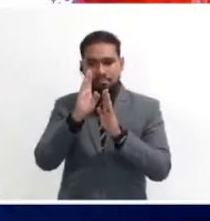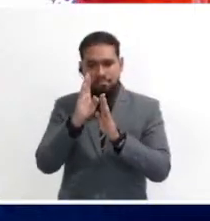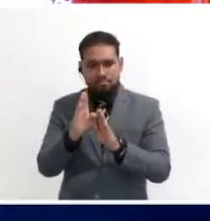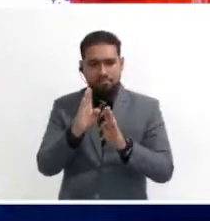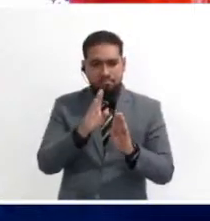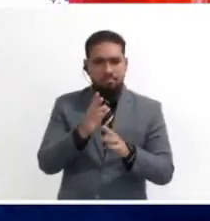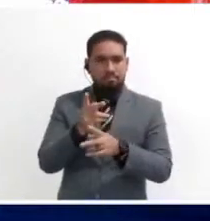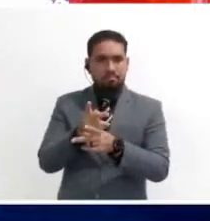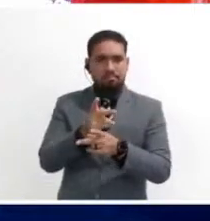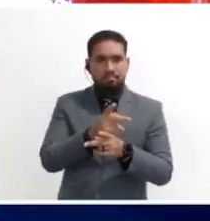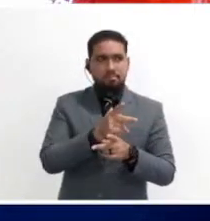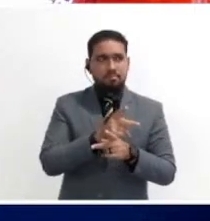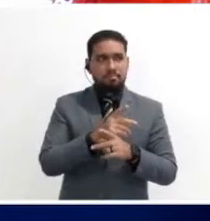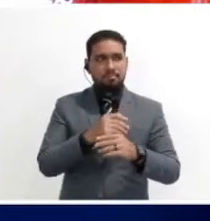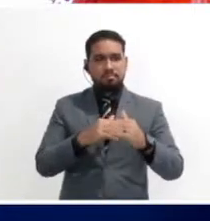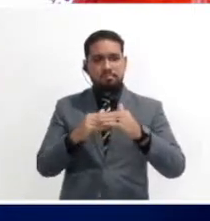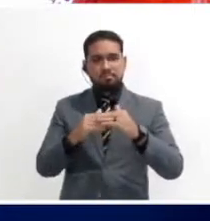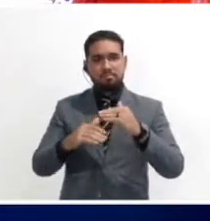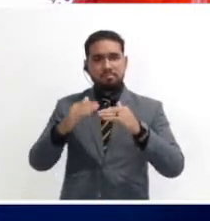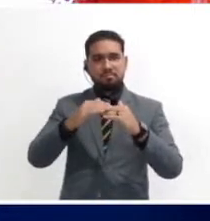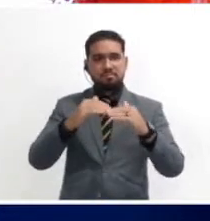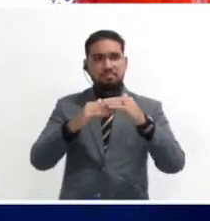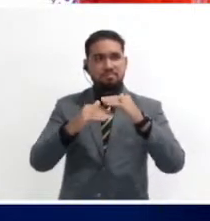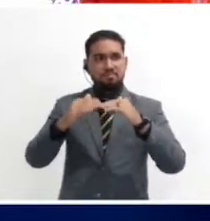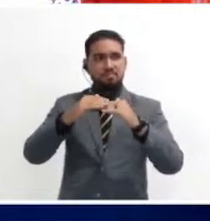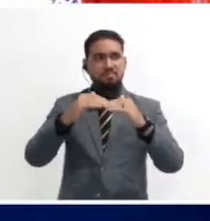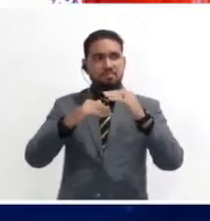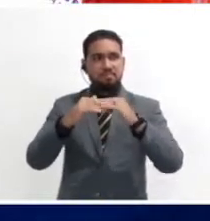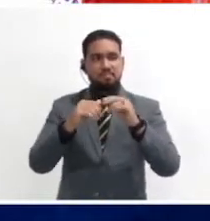kind of your normal die attach film.